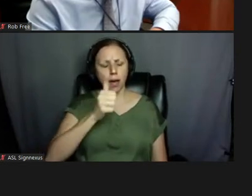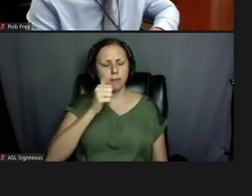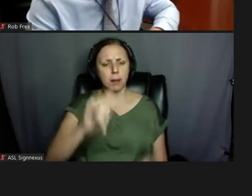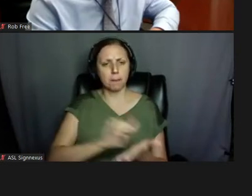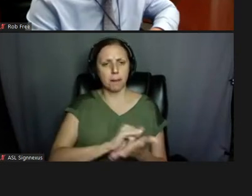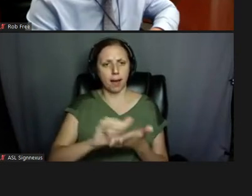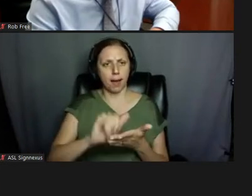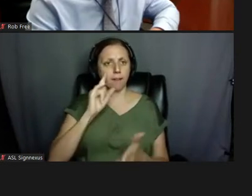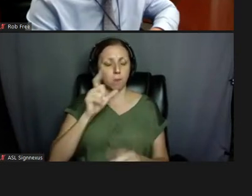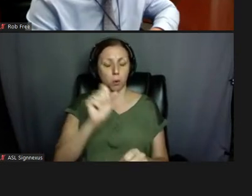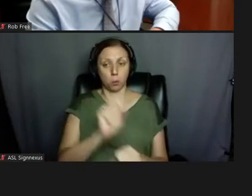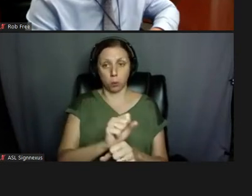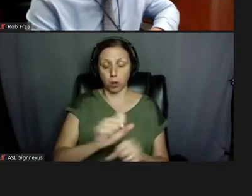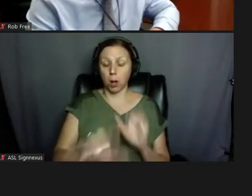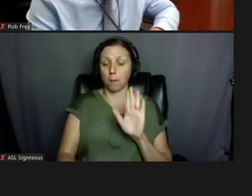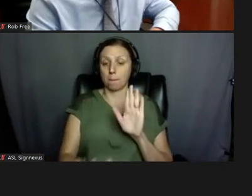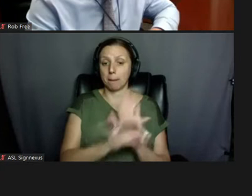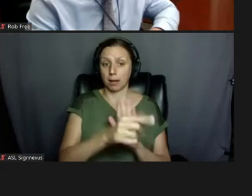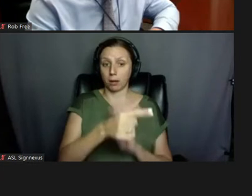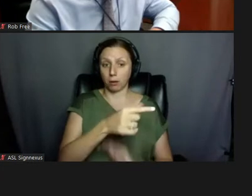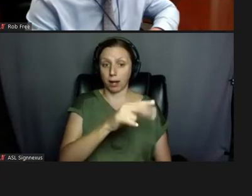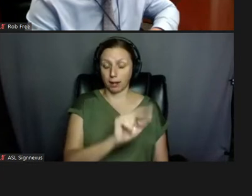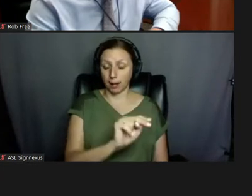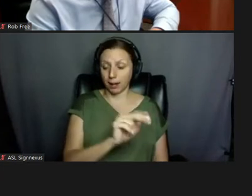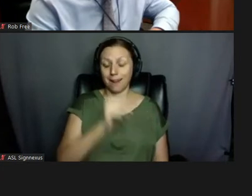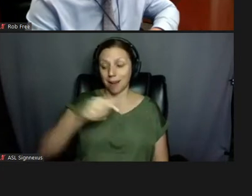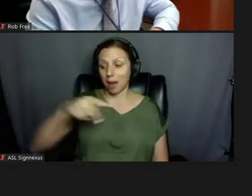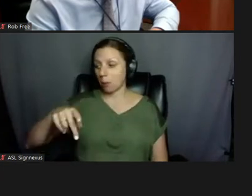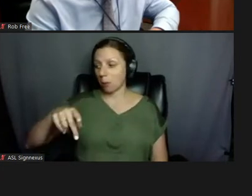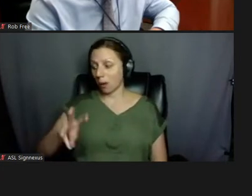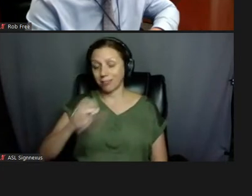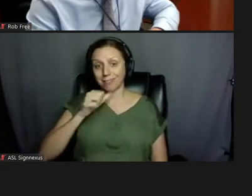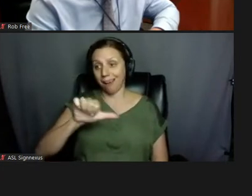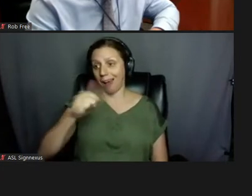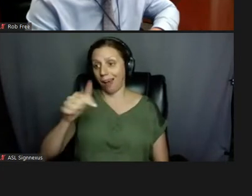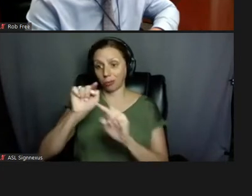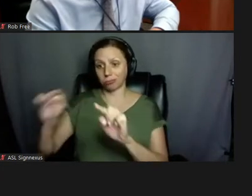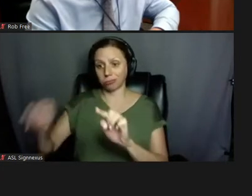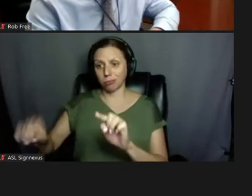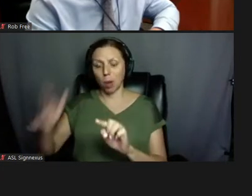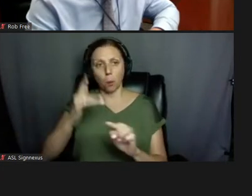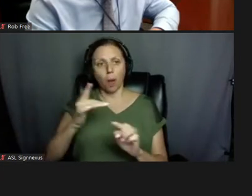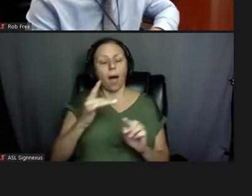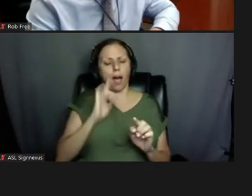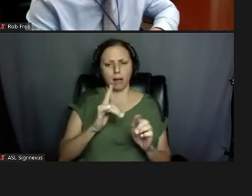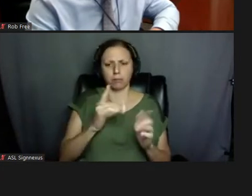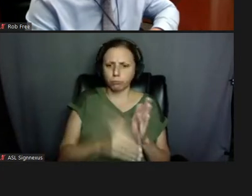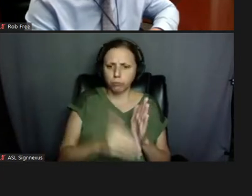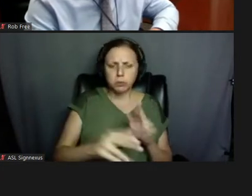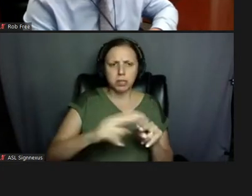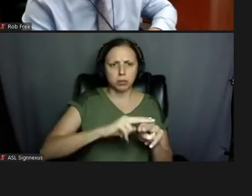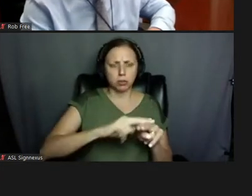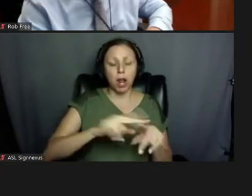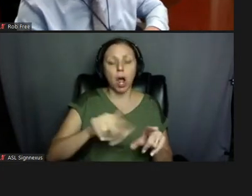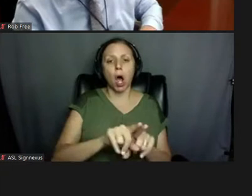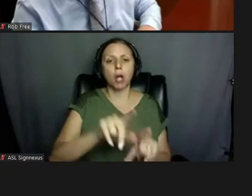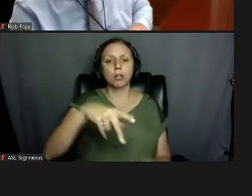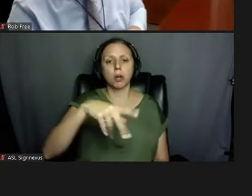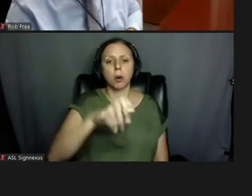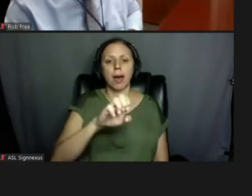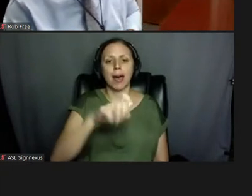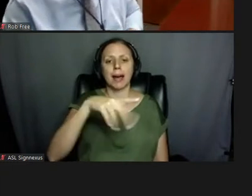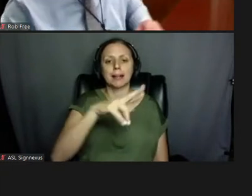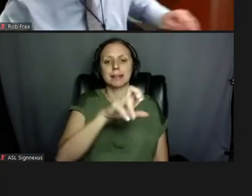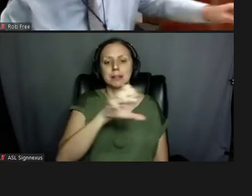Great Neck, not Manhasset, not Port Washington, because of the frequency of the train and the express nature of the trains in Great Neck.